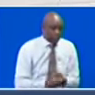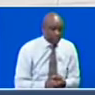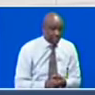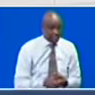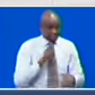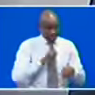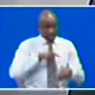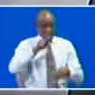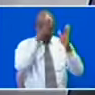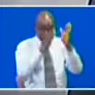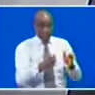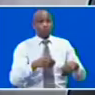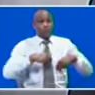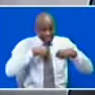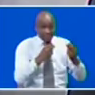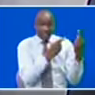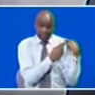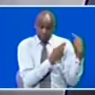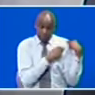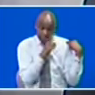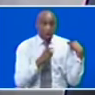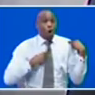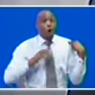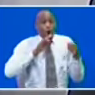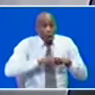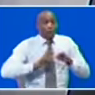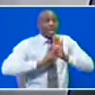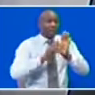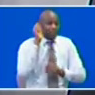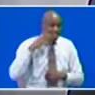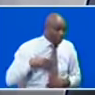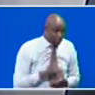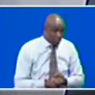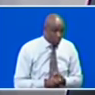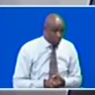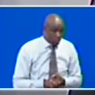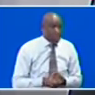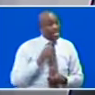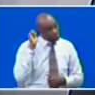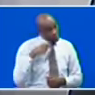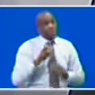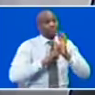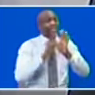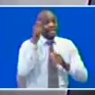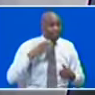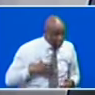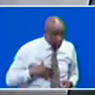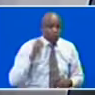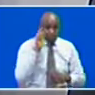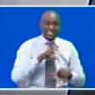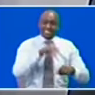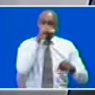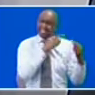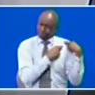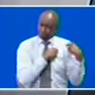an officer you have been given that responsibility on behalf of the Kenyan voters, on behalf of the Kenyan people, you have to take that